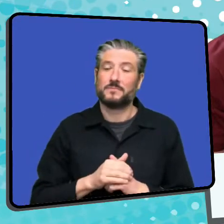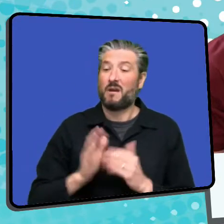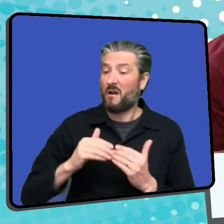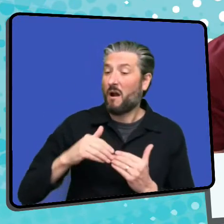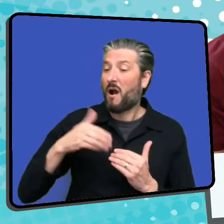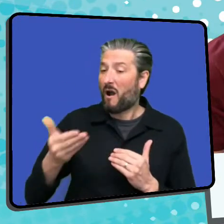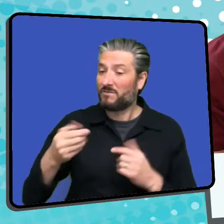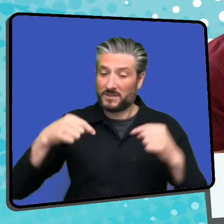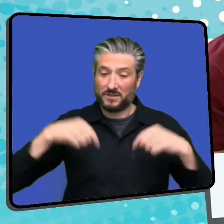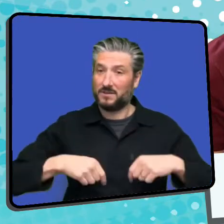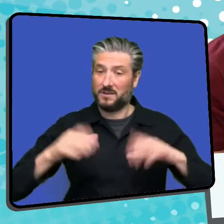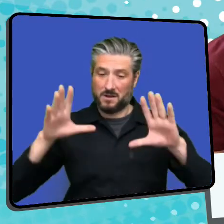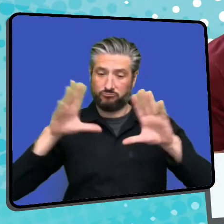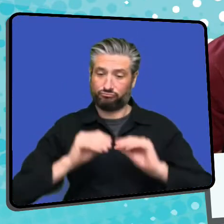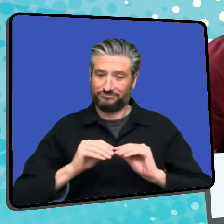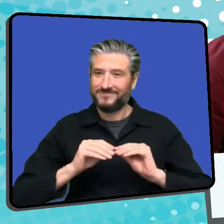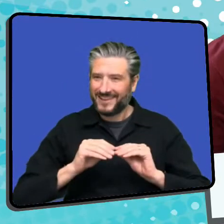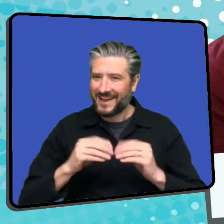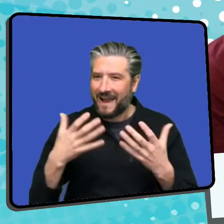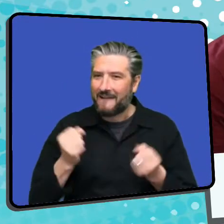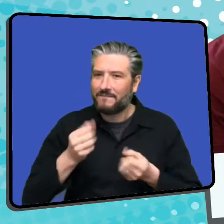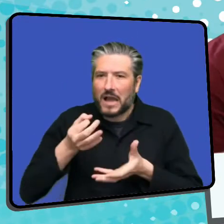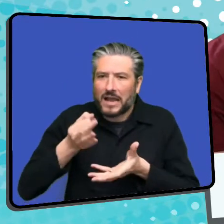that URL,